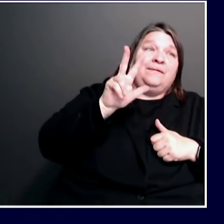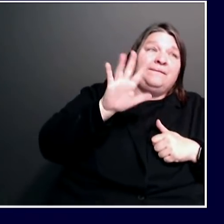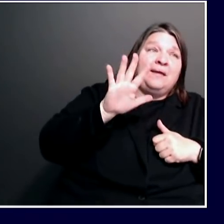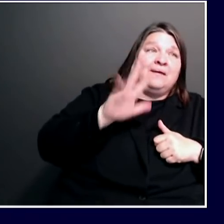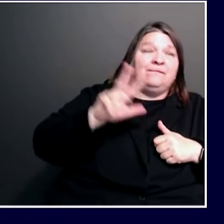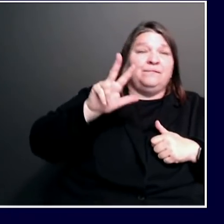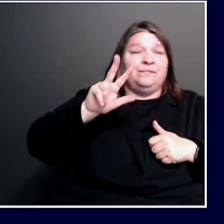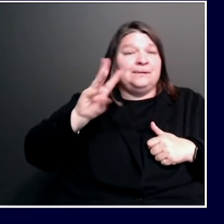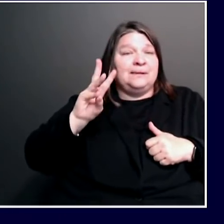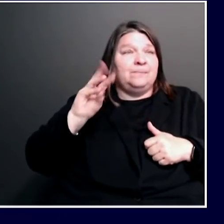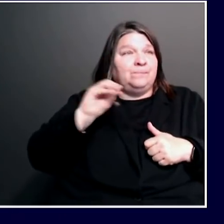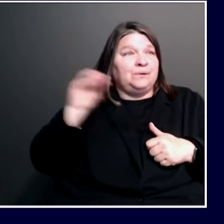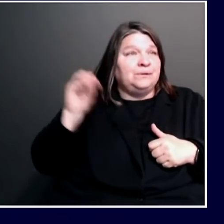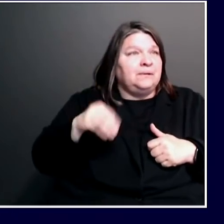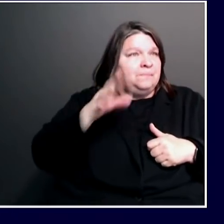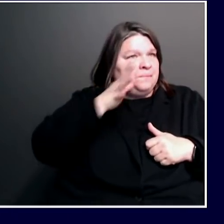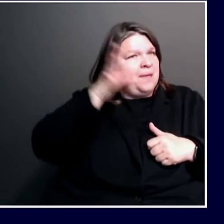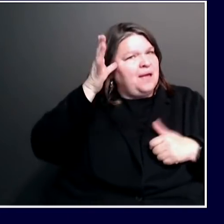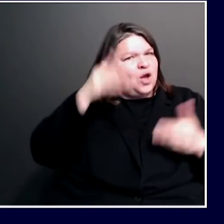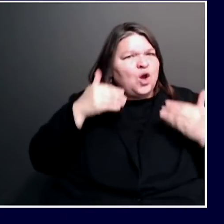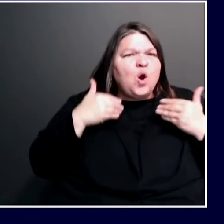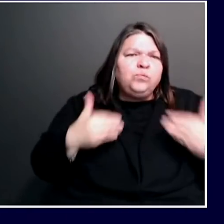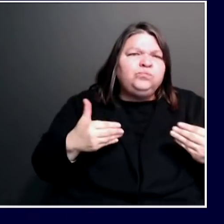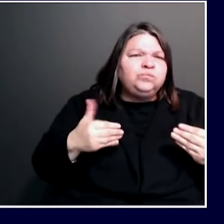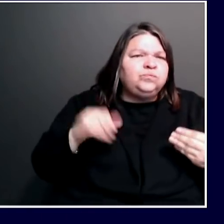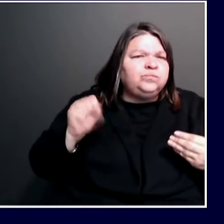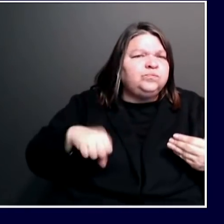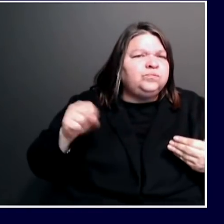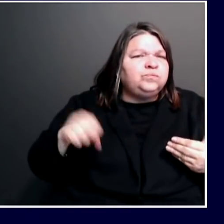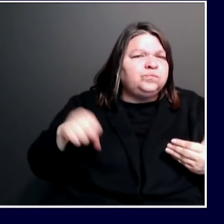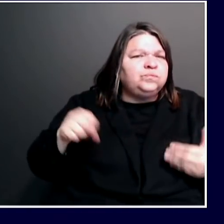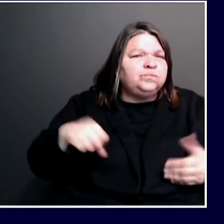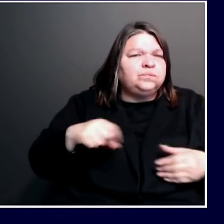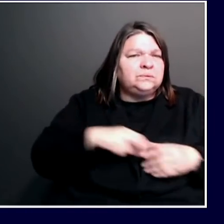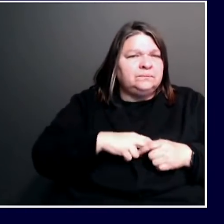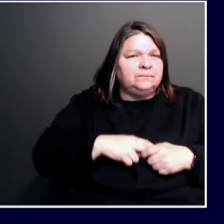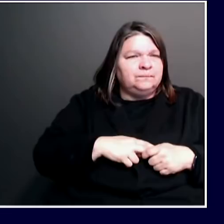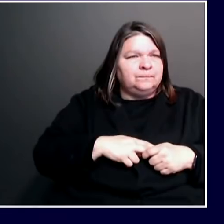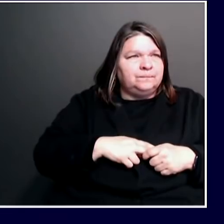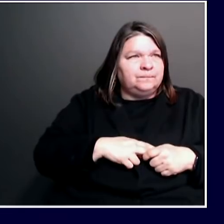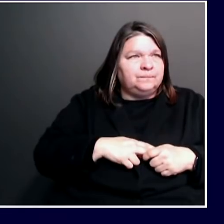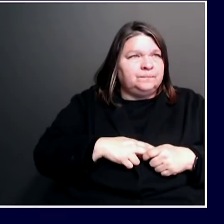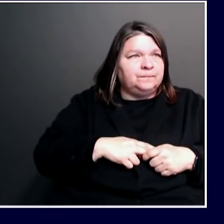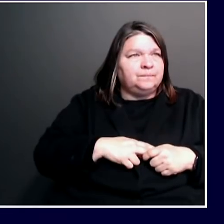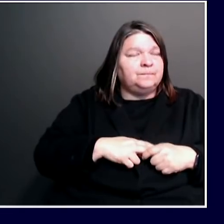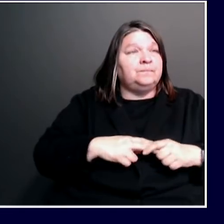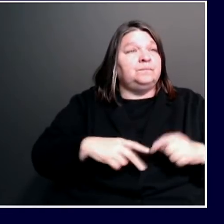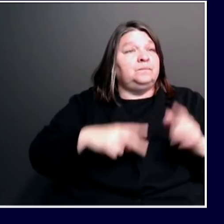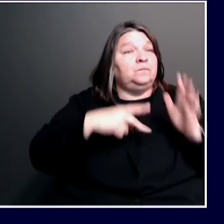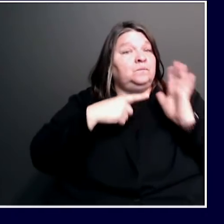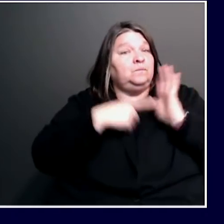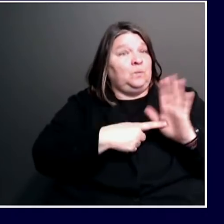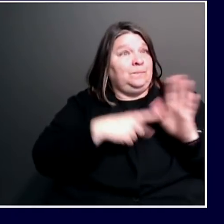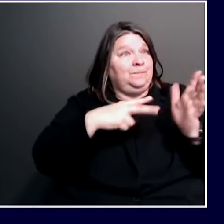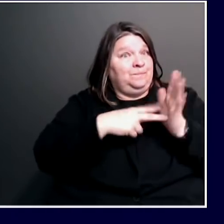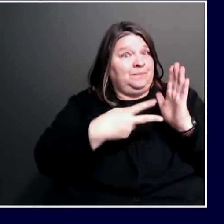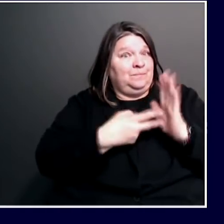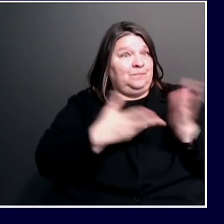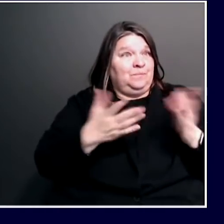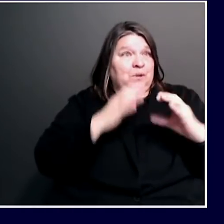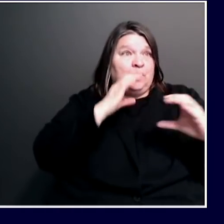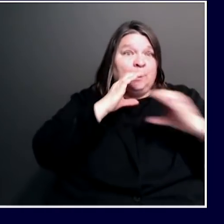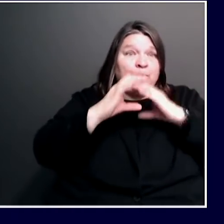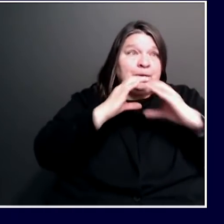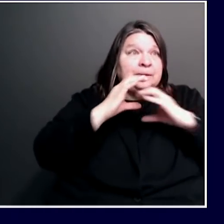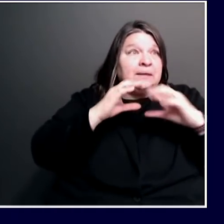states. So what this shows is that based on the communication that we put out, the work we do to